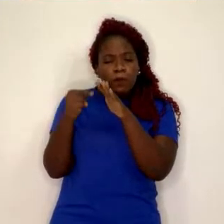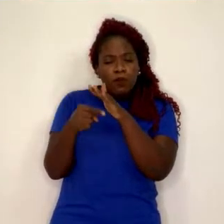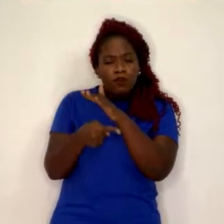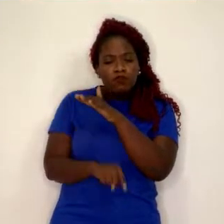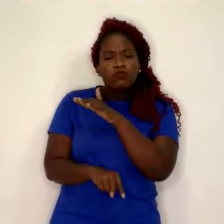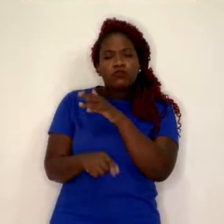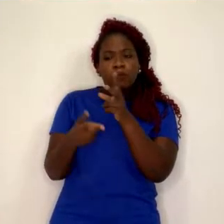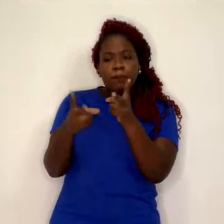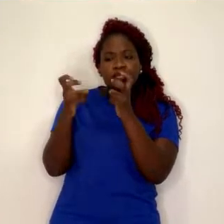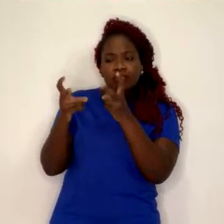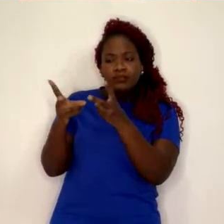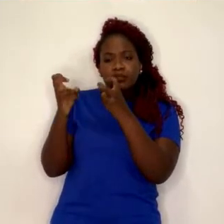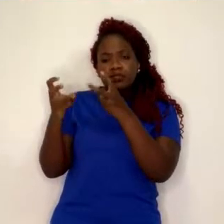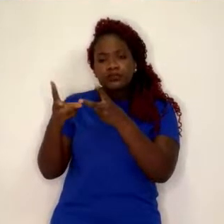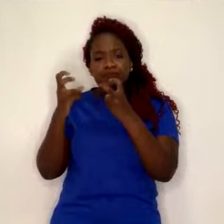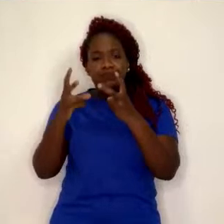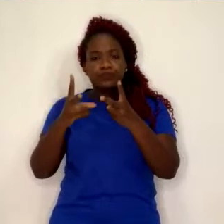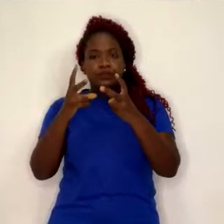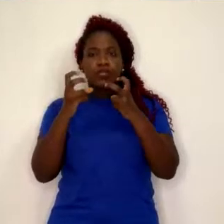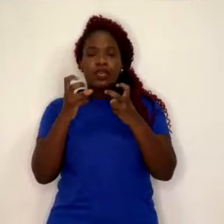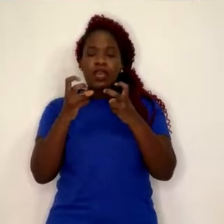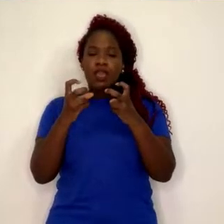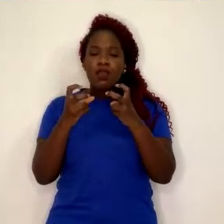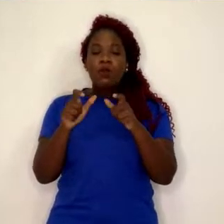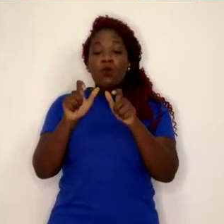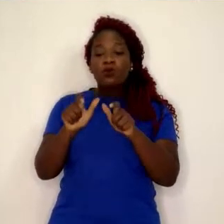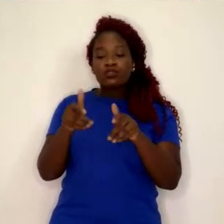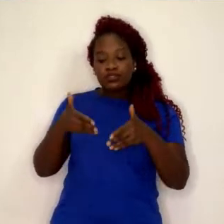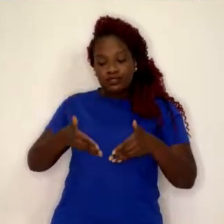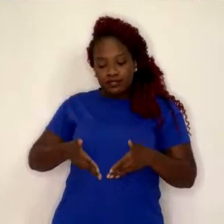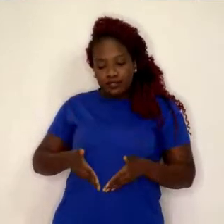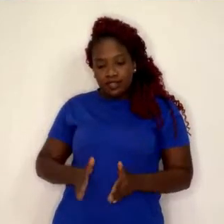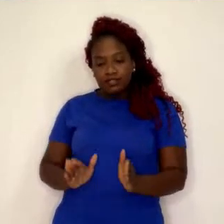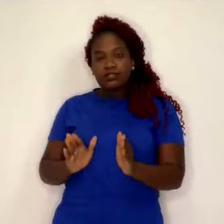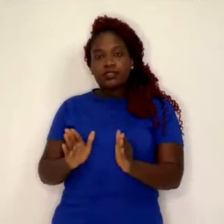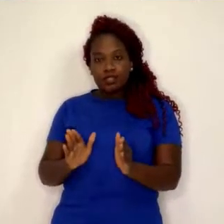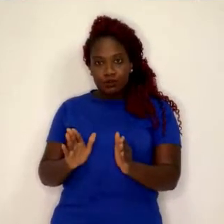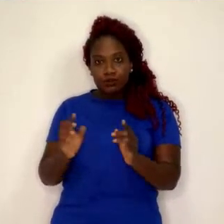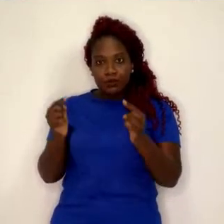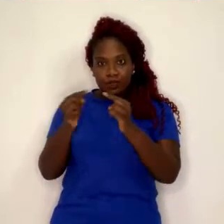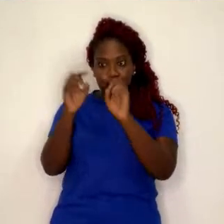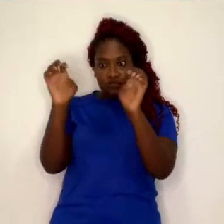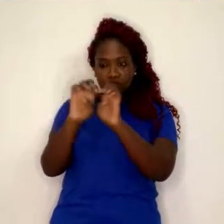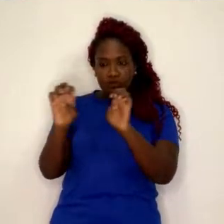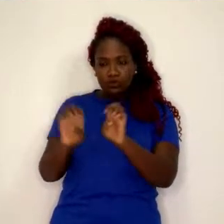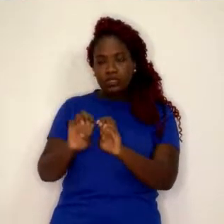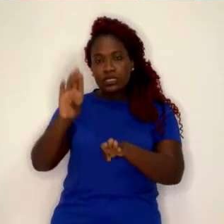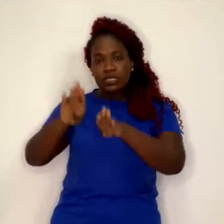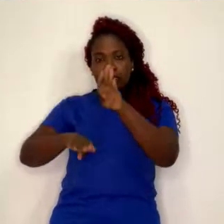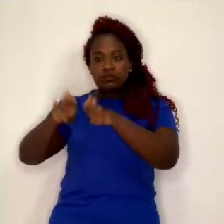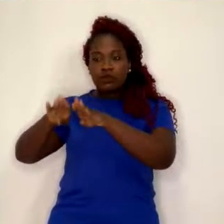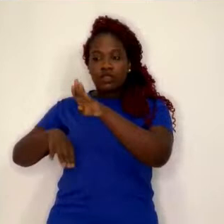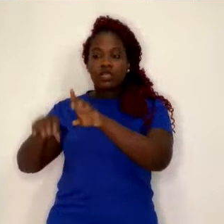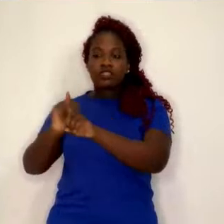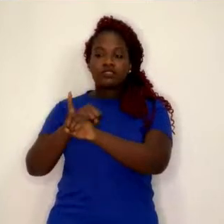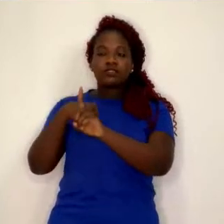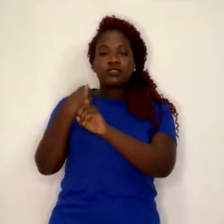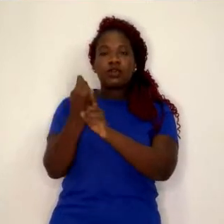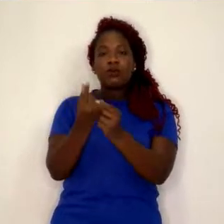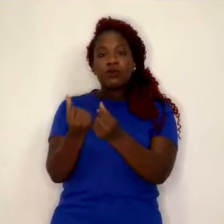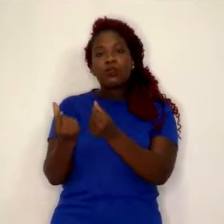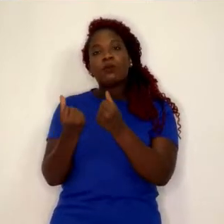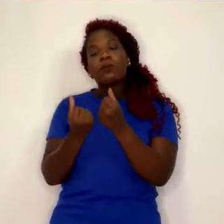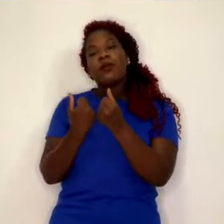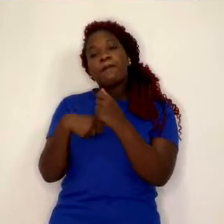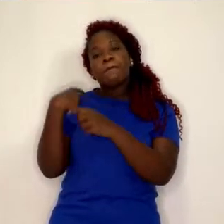and practical perspective, the profound exercise of recognizing his origin as part of structures